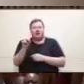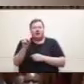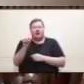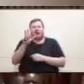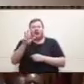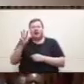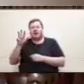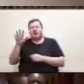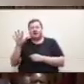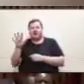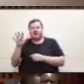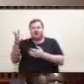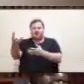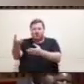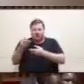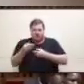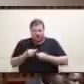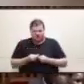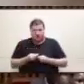28,995 was received.